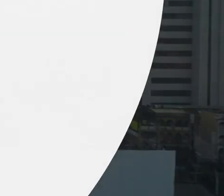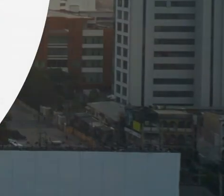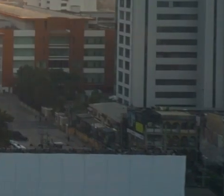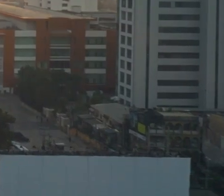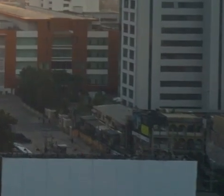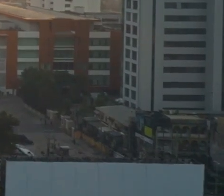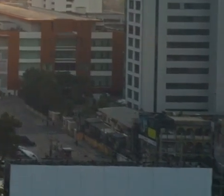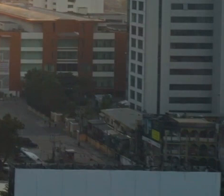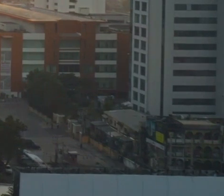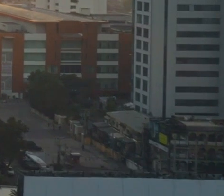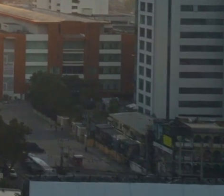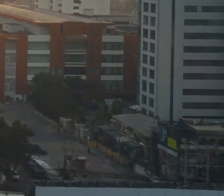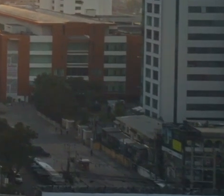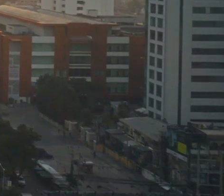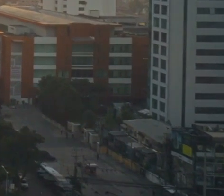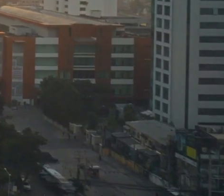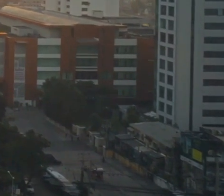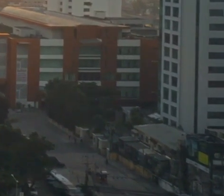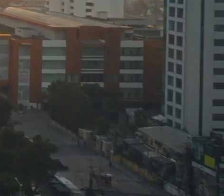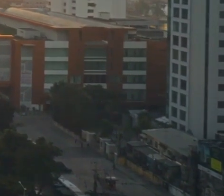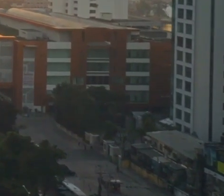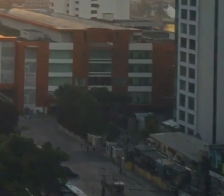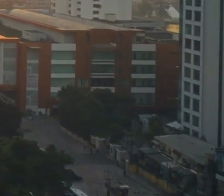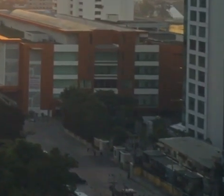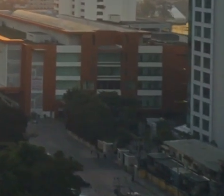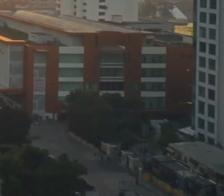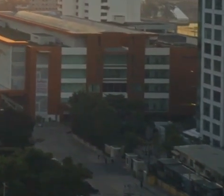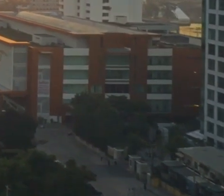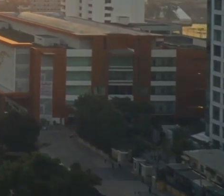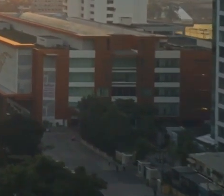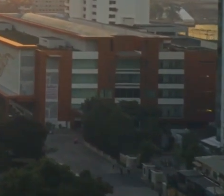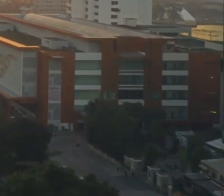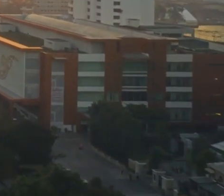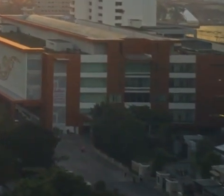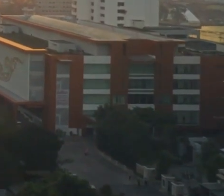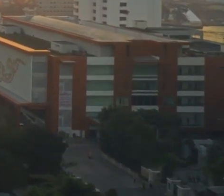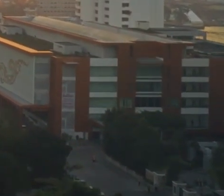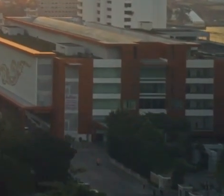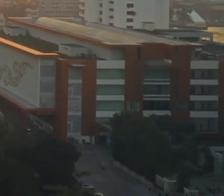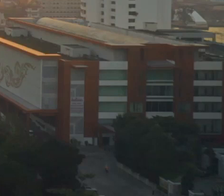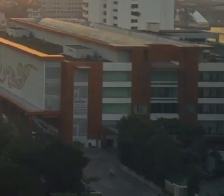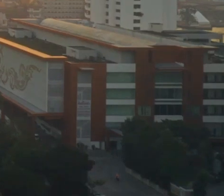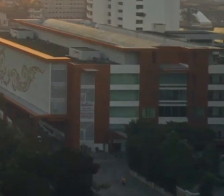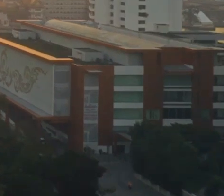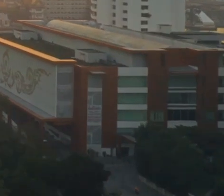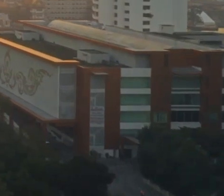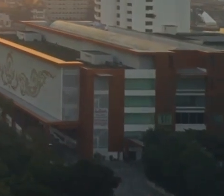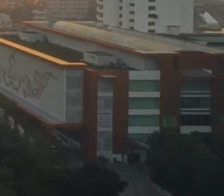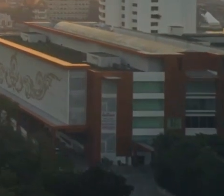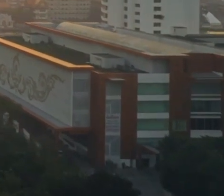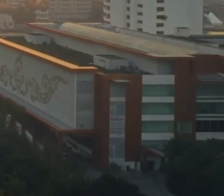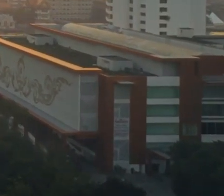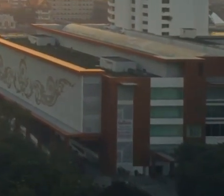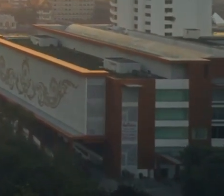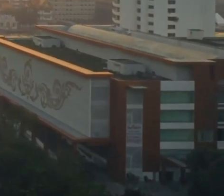and beyond. Principle 1, continuously learning, is about testing and analyzing to find ways